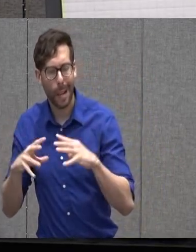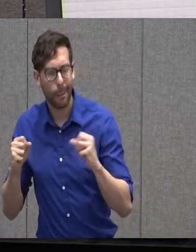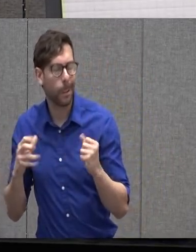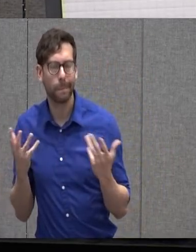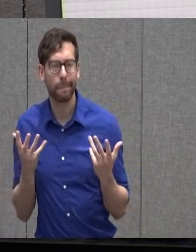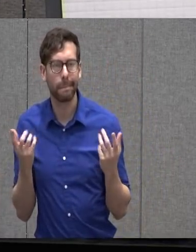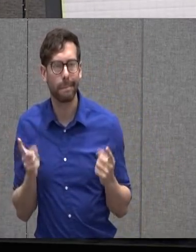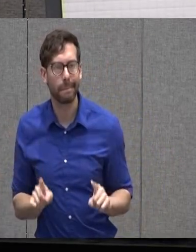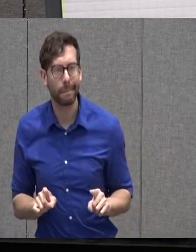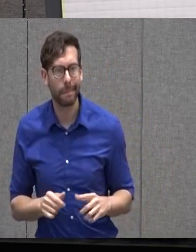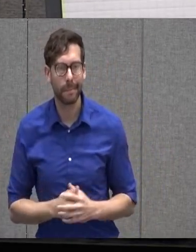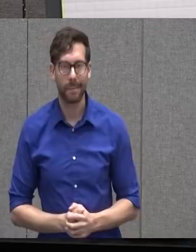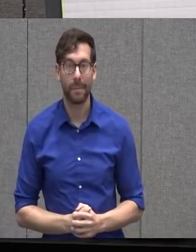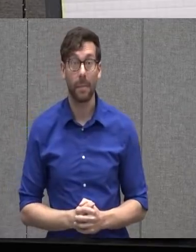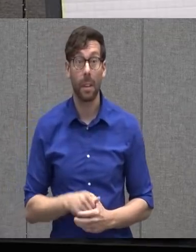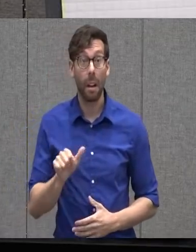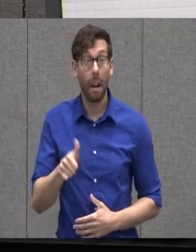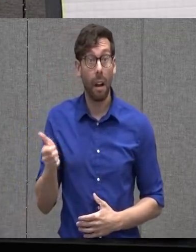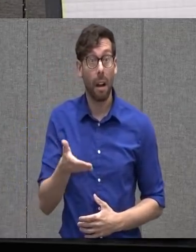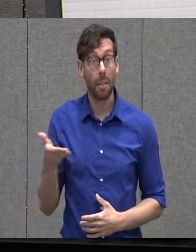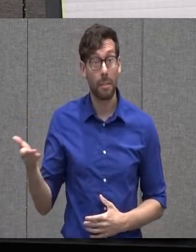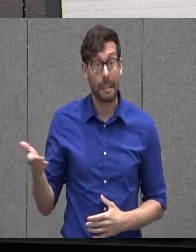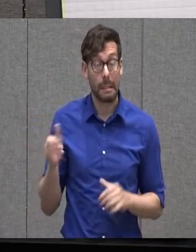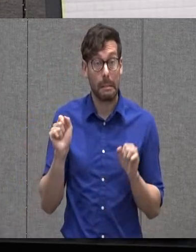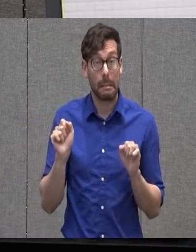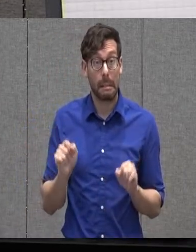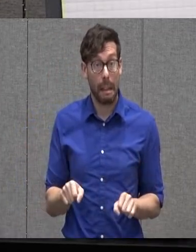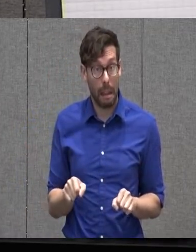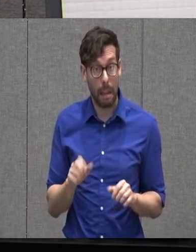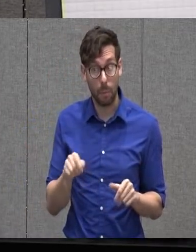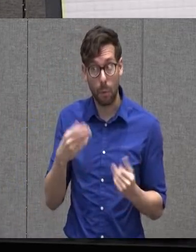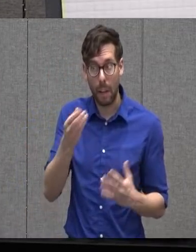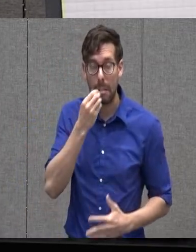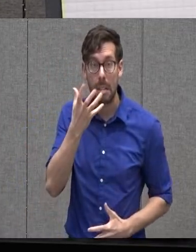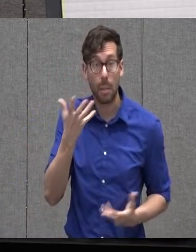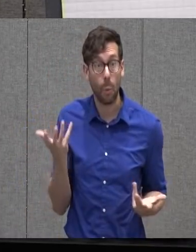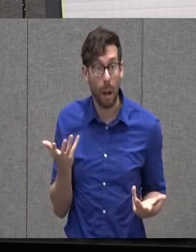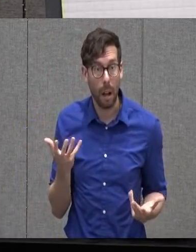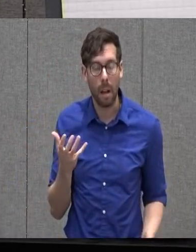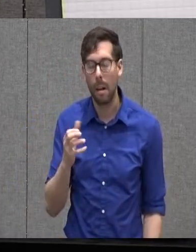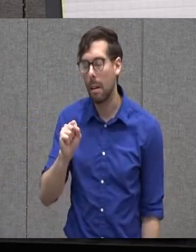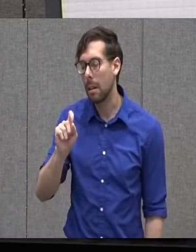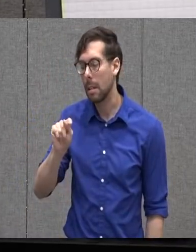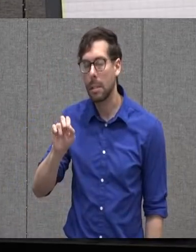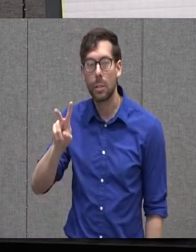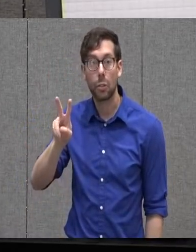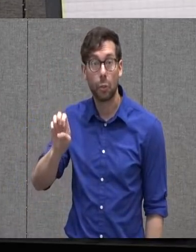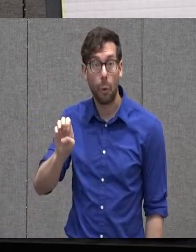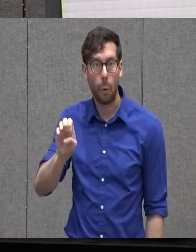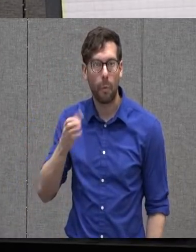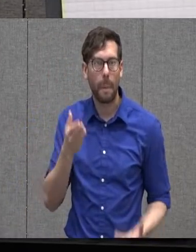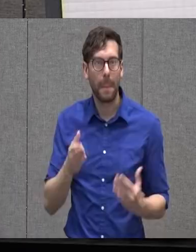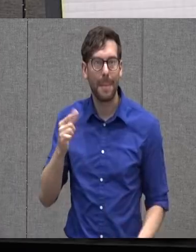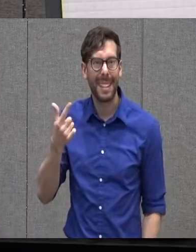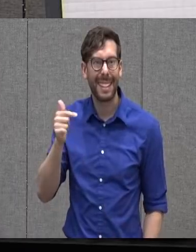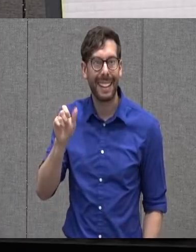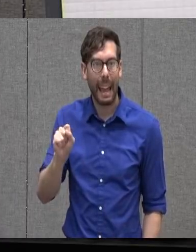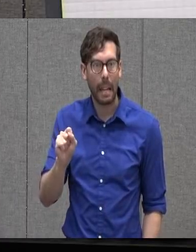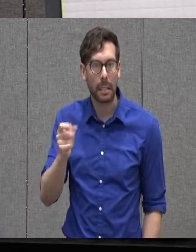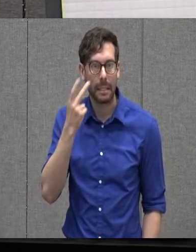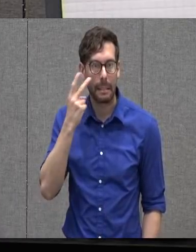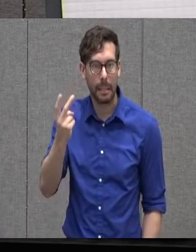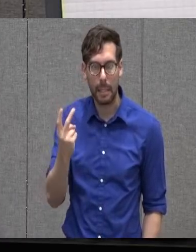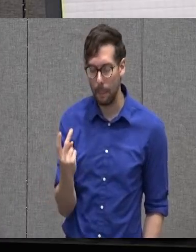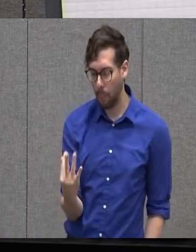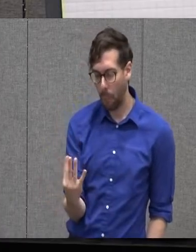the kitchen? We have the stove, which could be gas and we could see the flames, or it could be electric and maybe